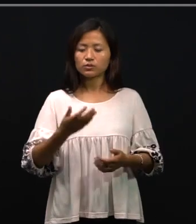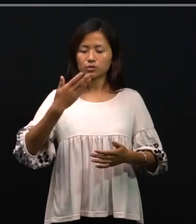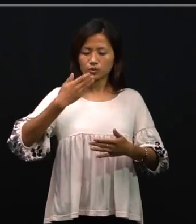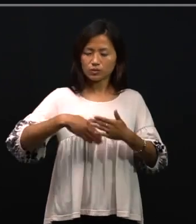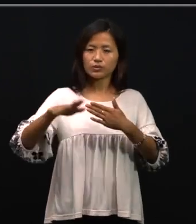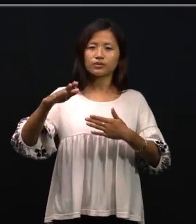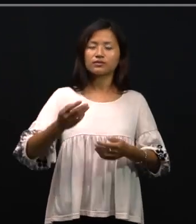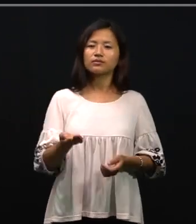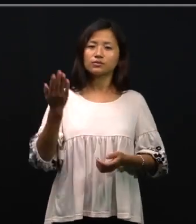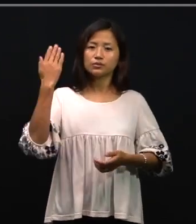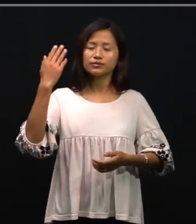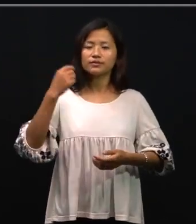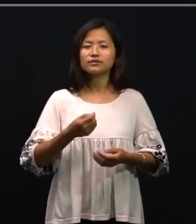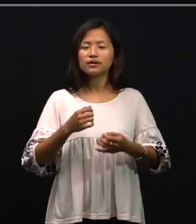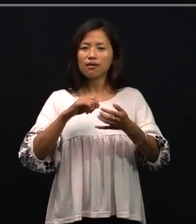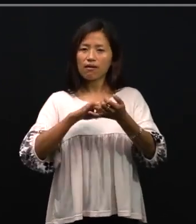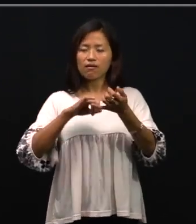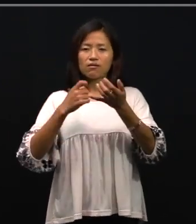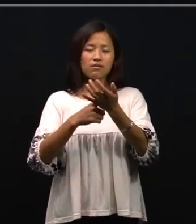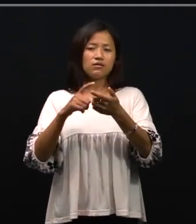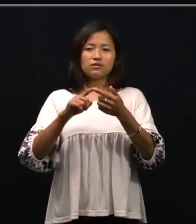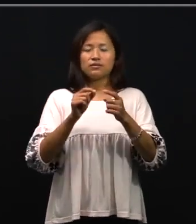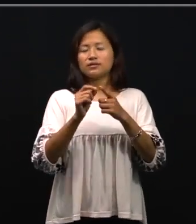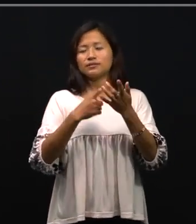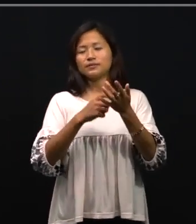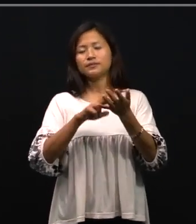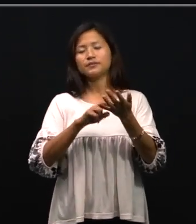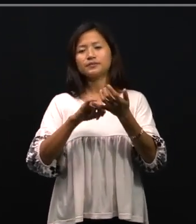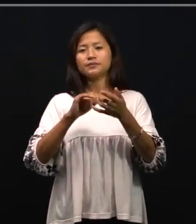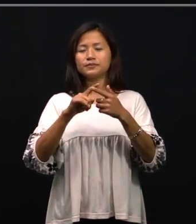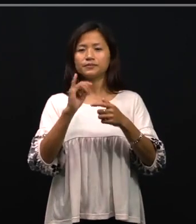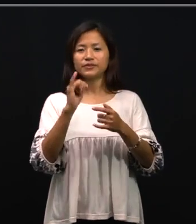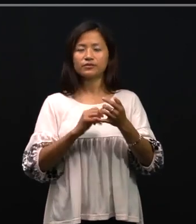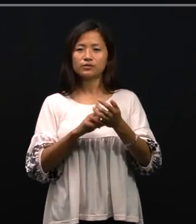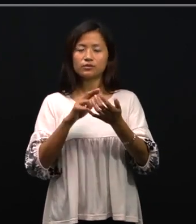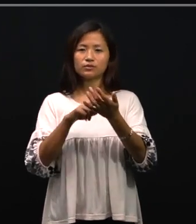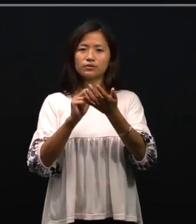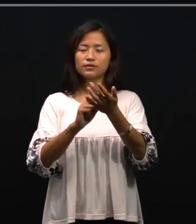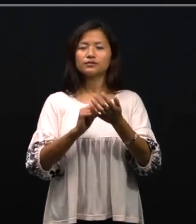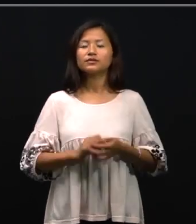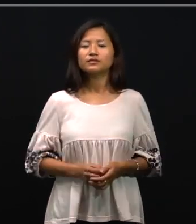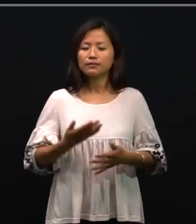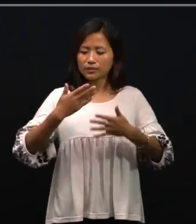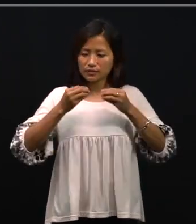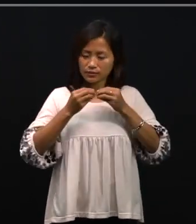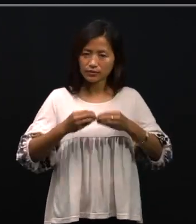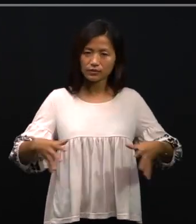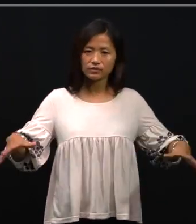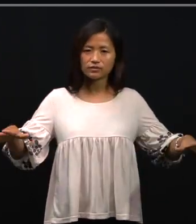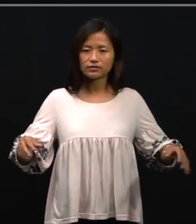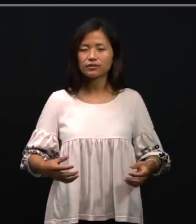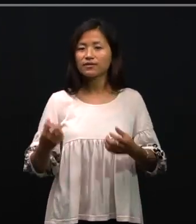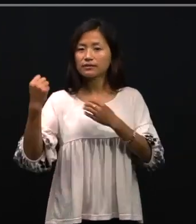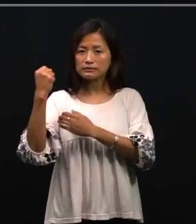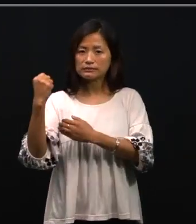During the process of respiration, we inhale in oxygen, which is responsible for breaking down the food that we take and thereby releasing energy.